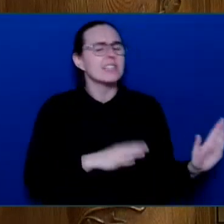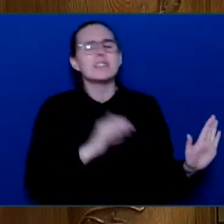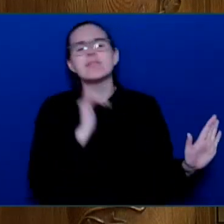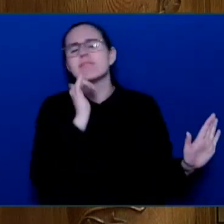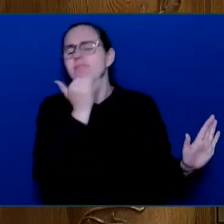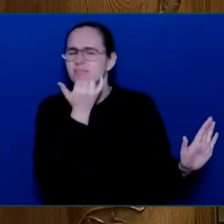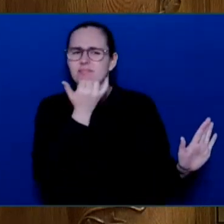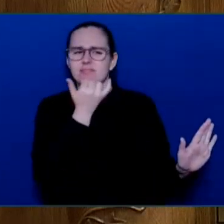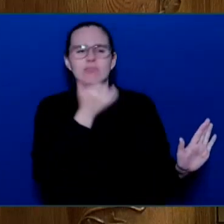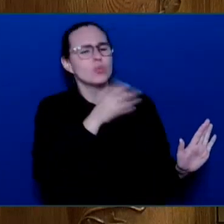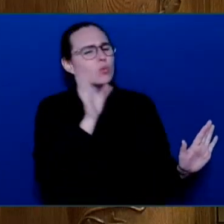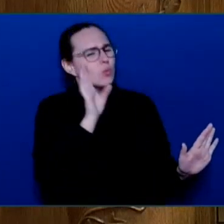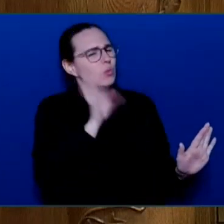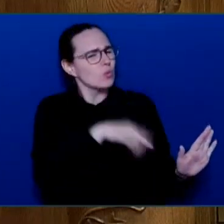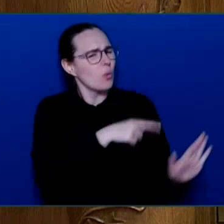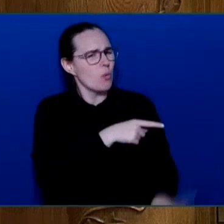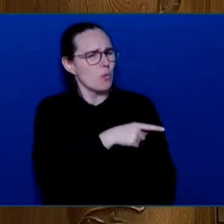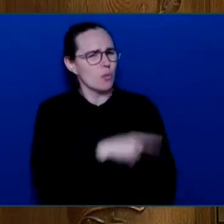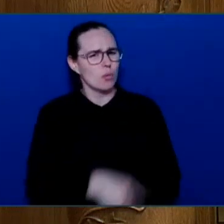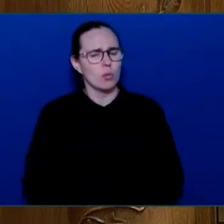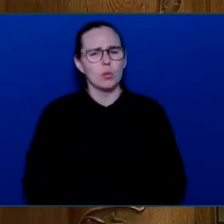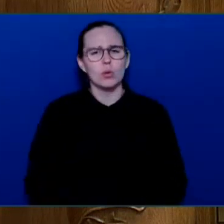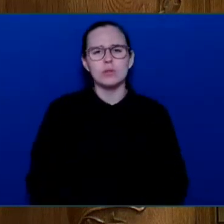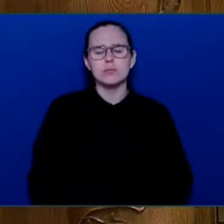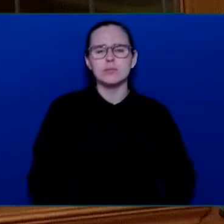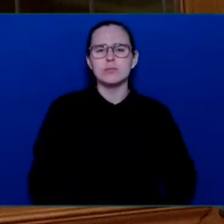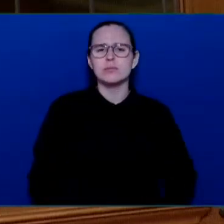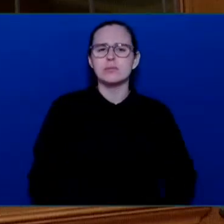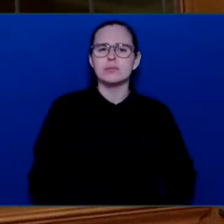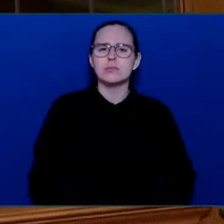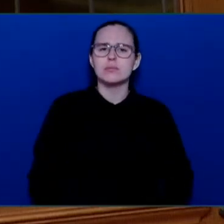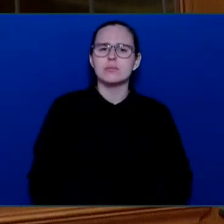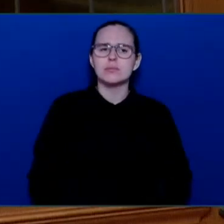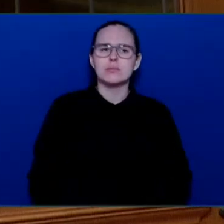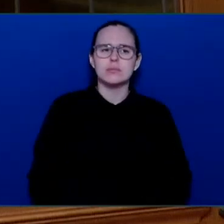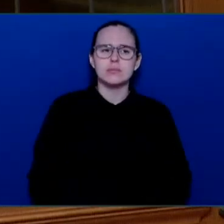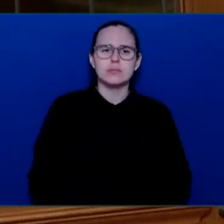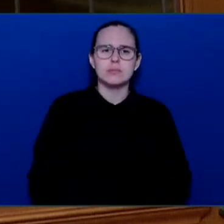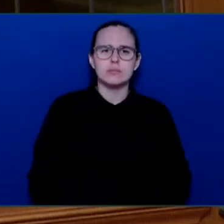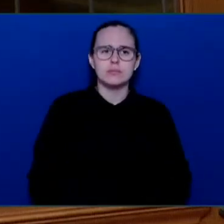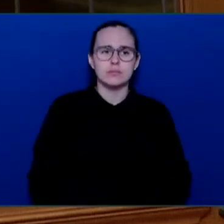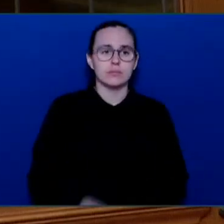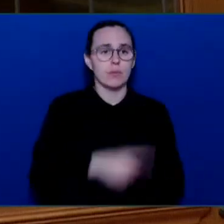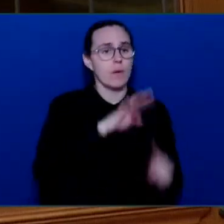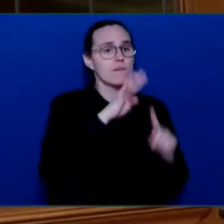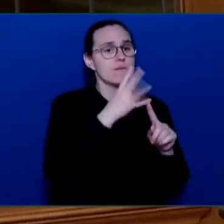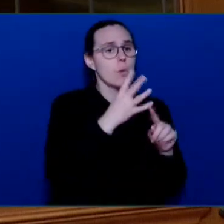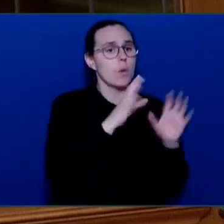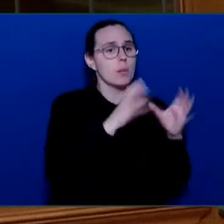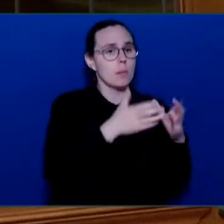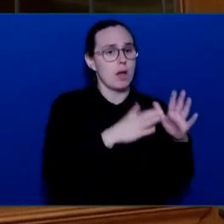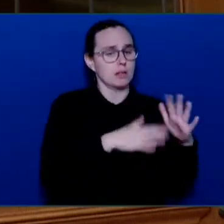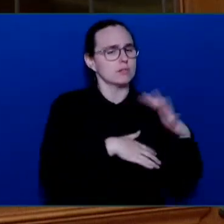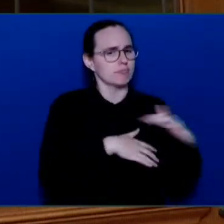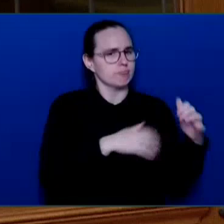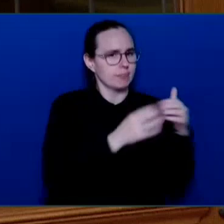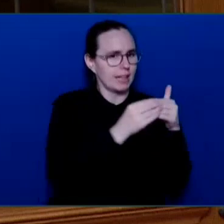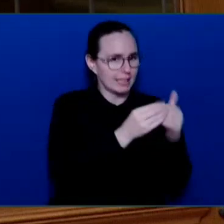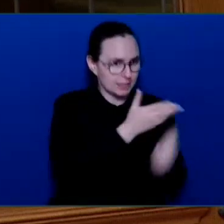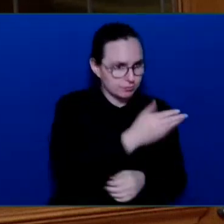House Leader of the Fourth Party. Thank you very much, Mr. Speaker. Last month,